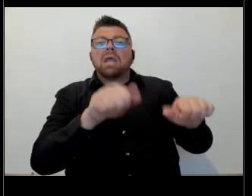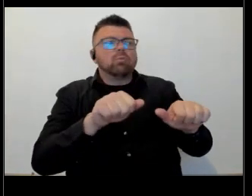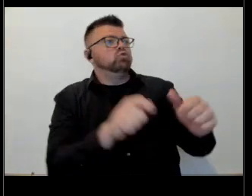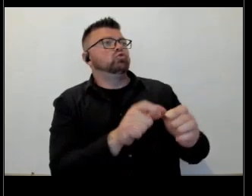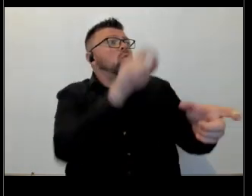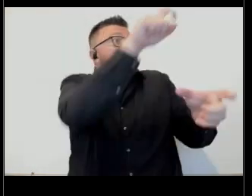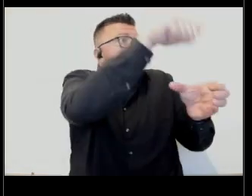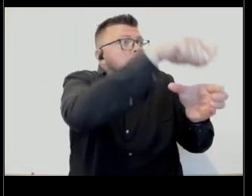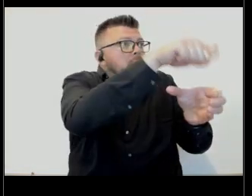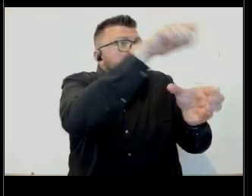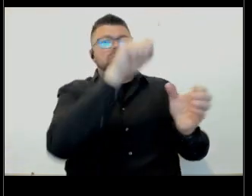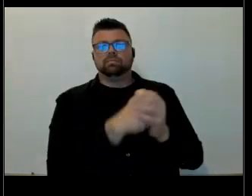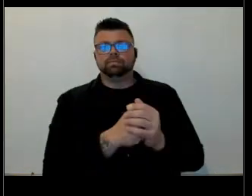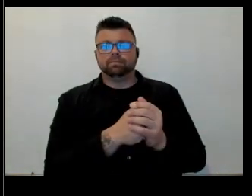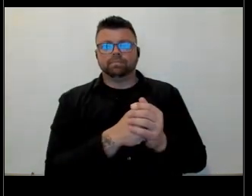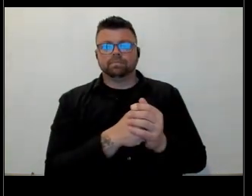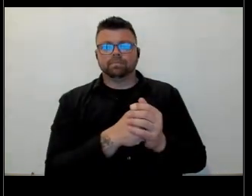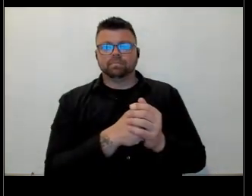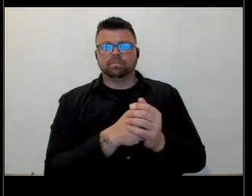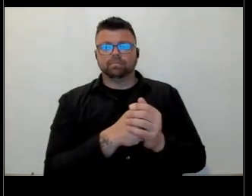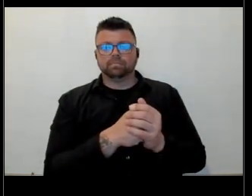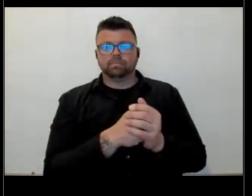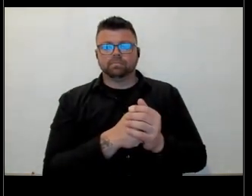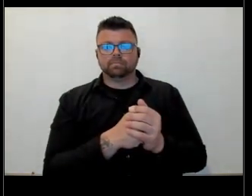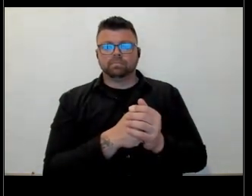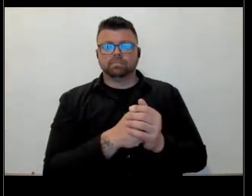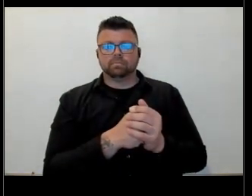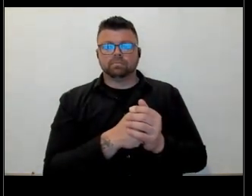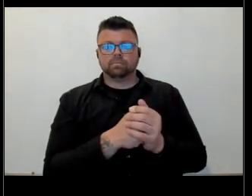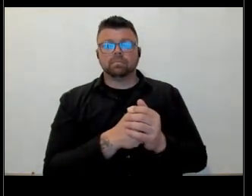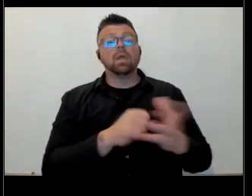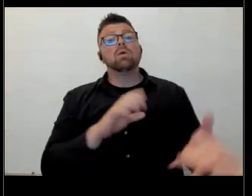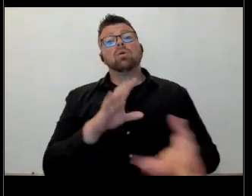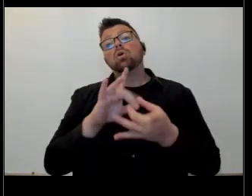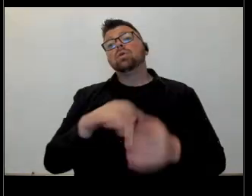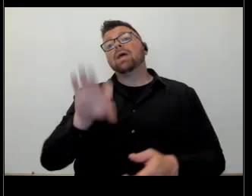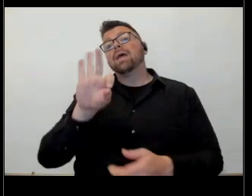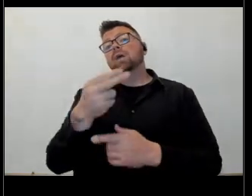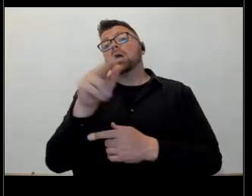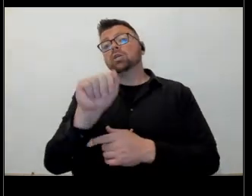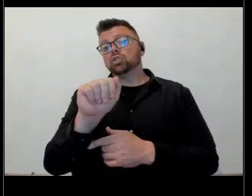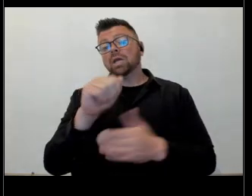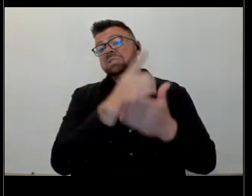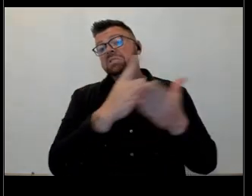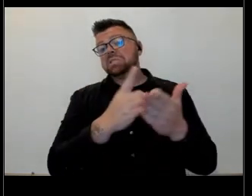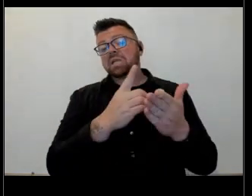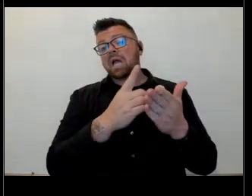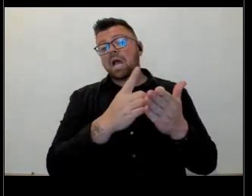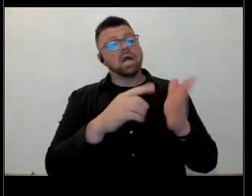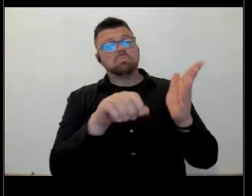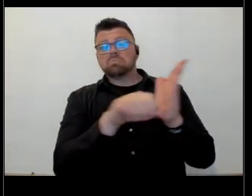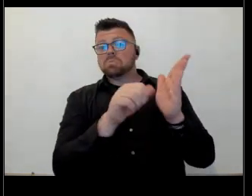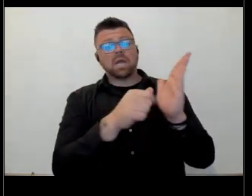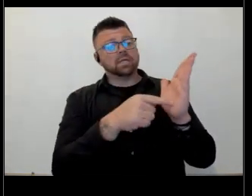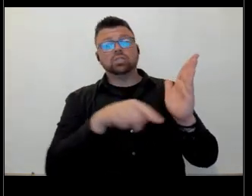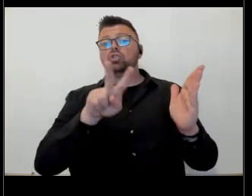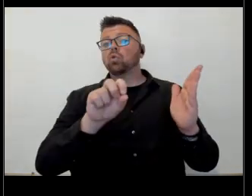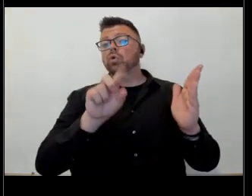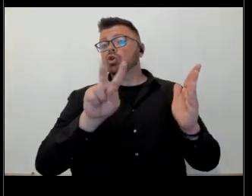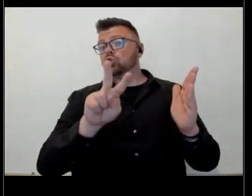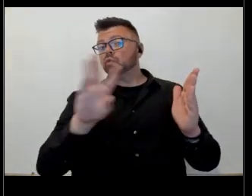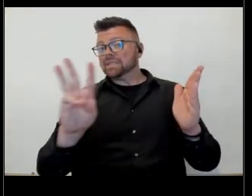Please refer to the Fair Housing Act Design Manual, page 2.26 for